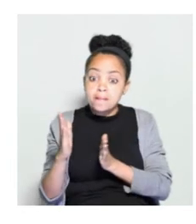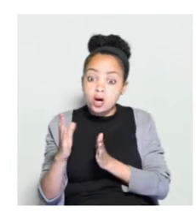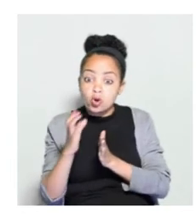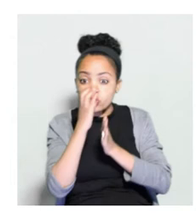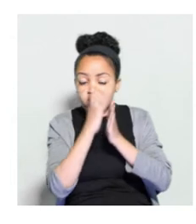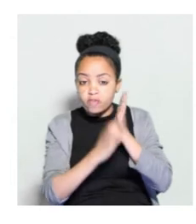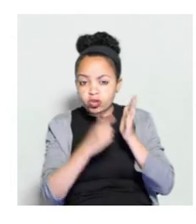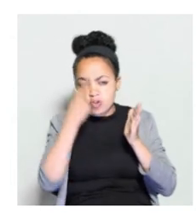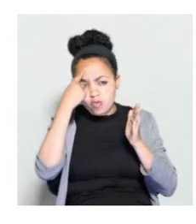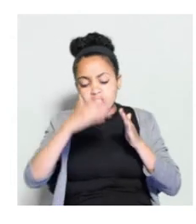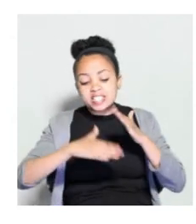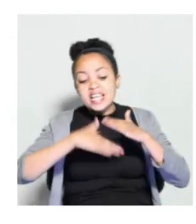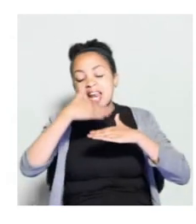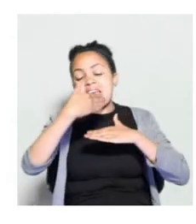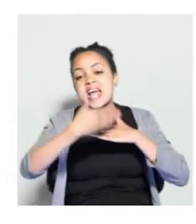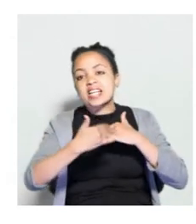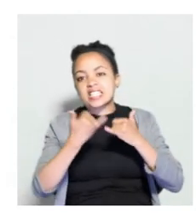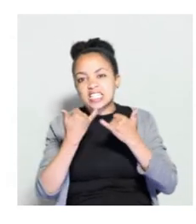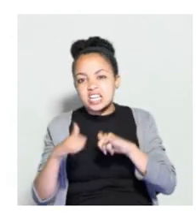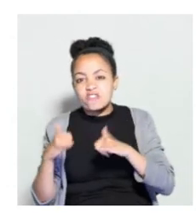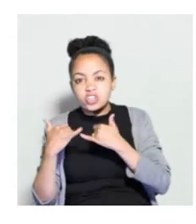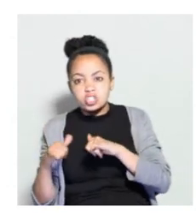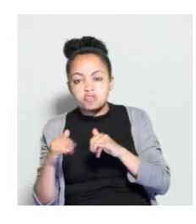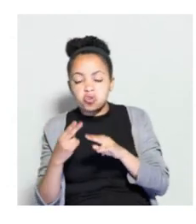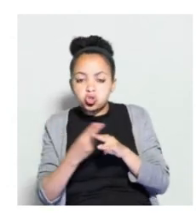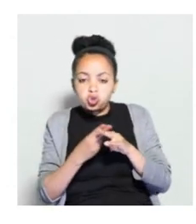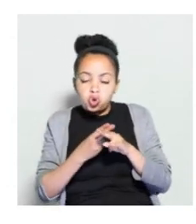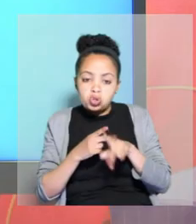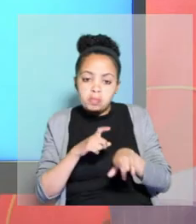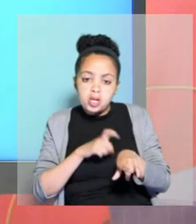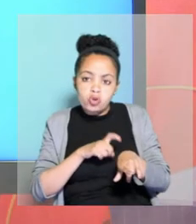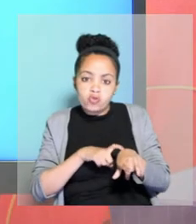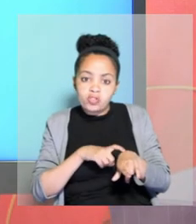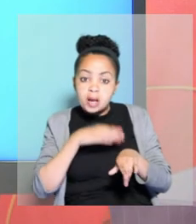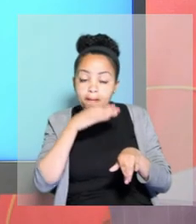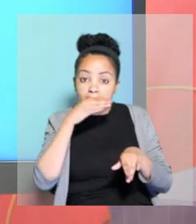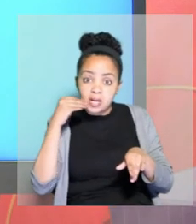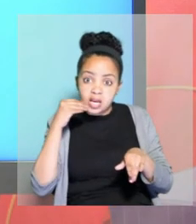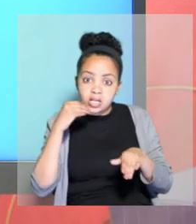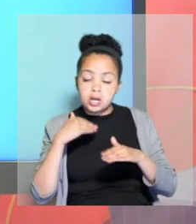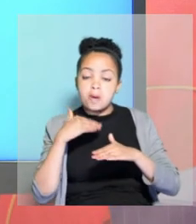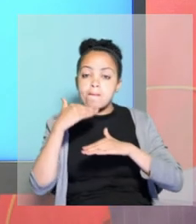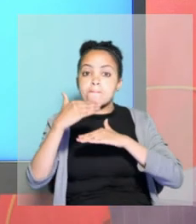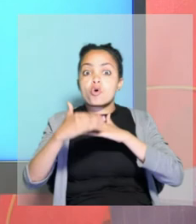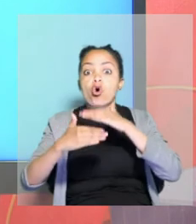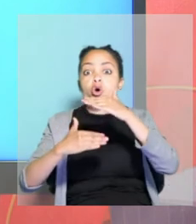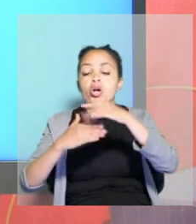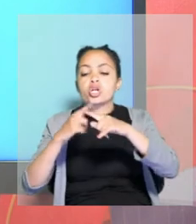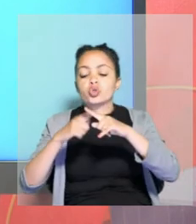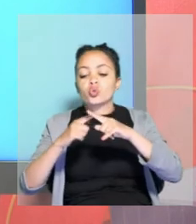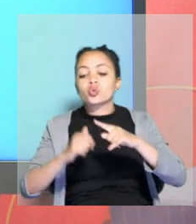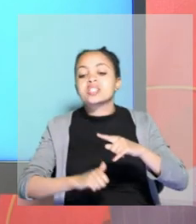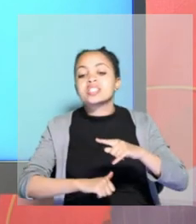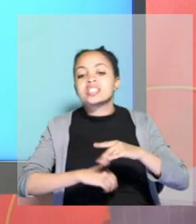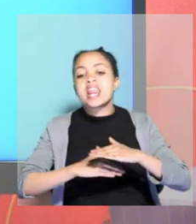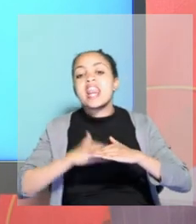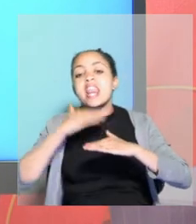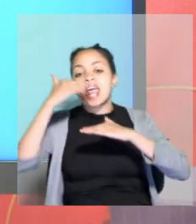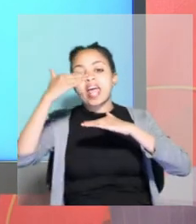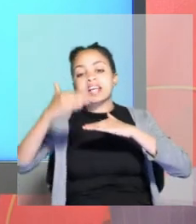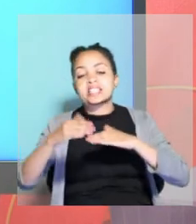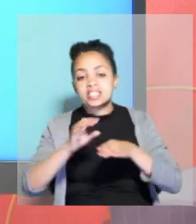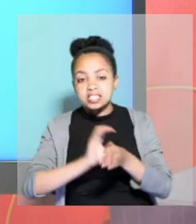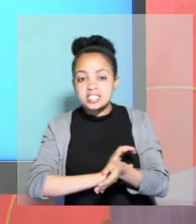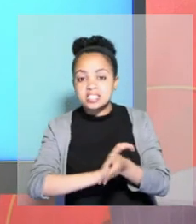phase for the next dvd for short period of time and the progress to the next successive cell